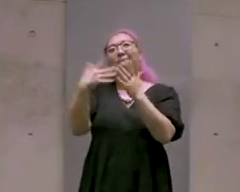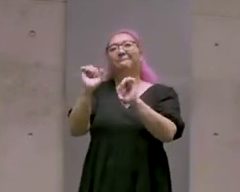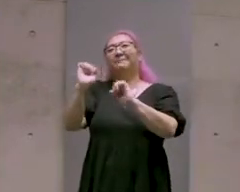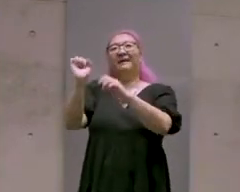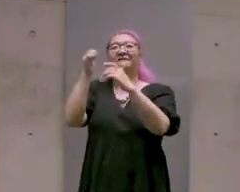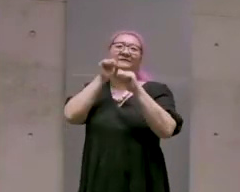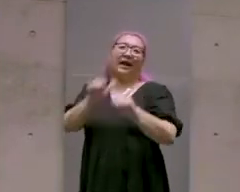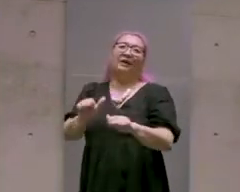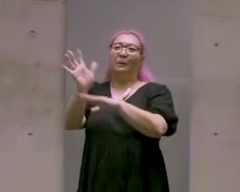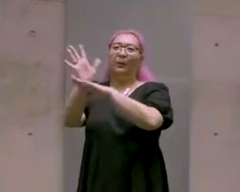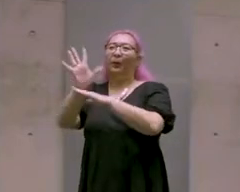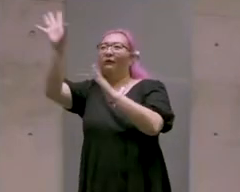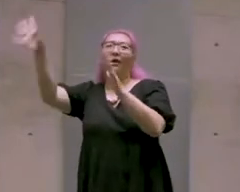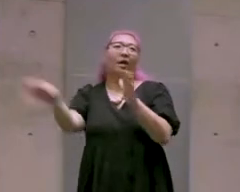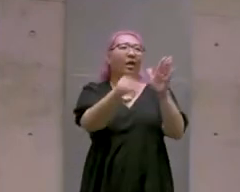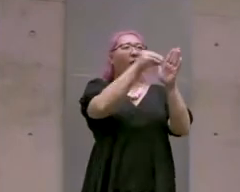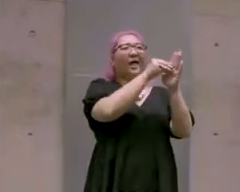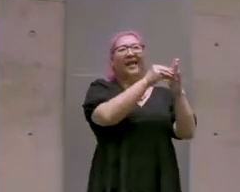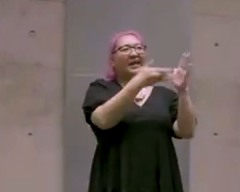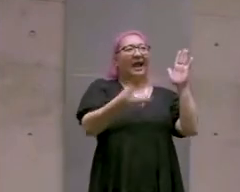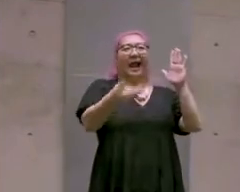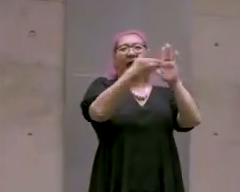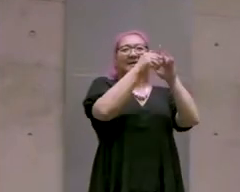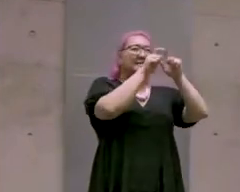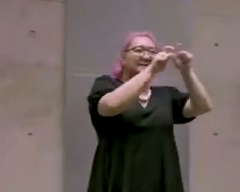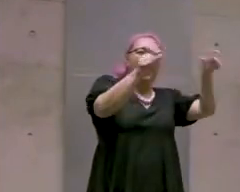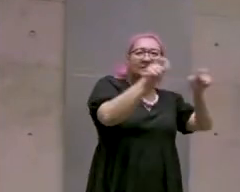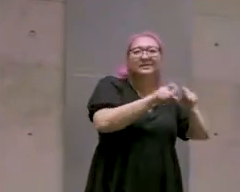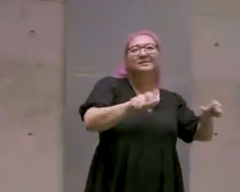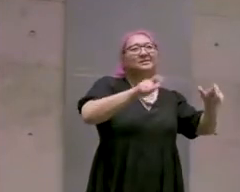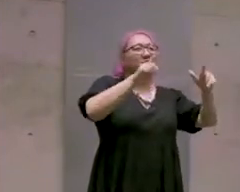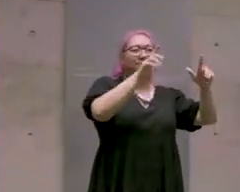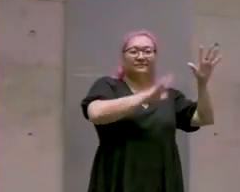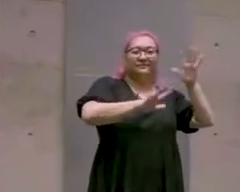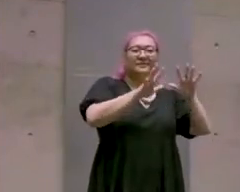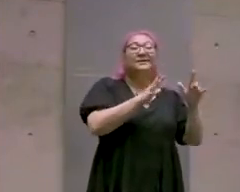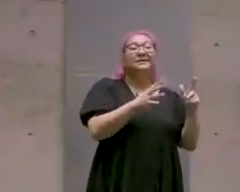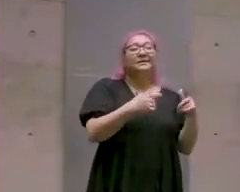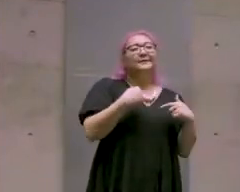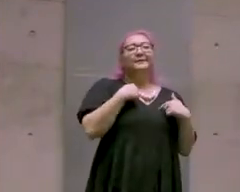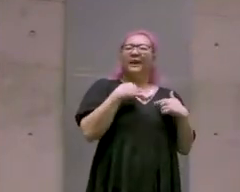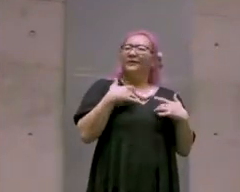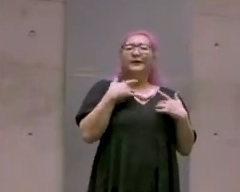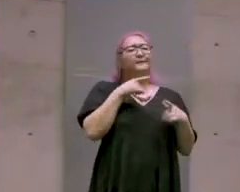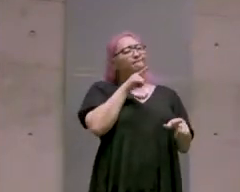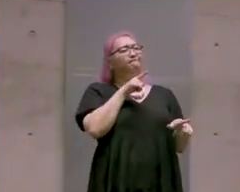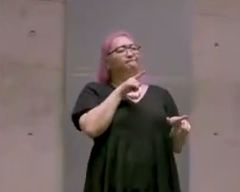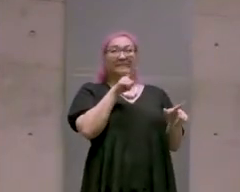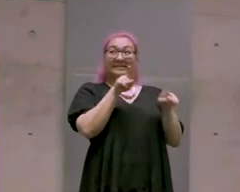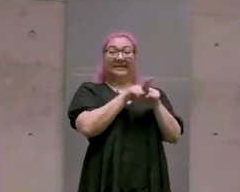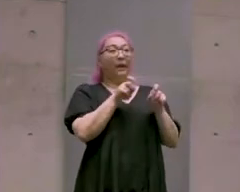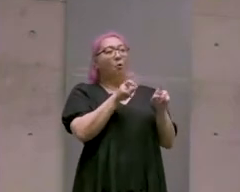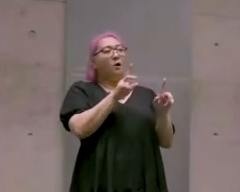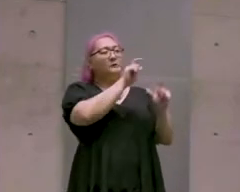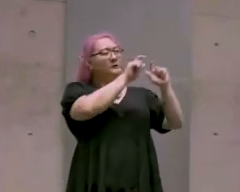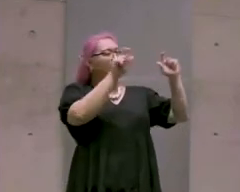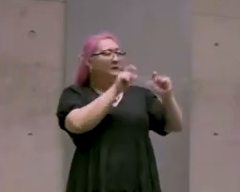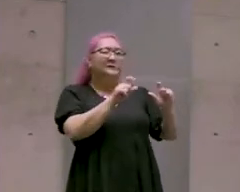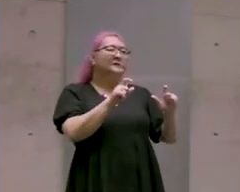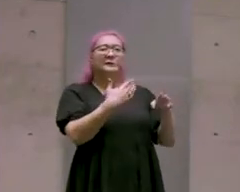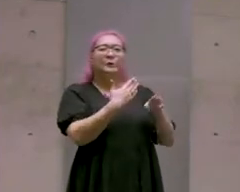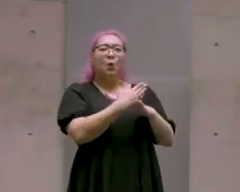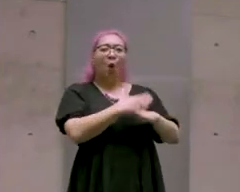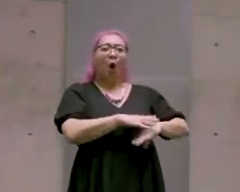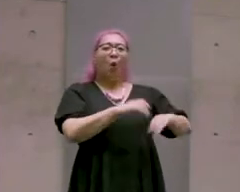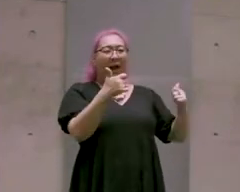that's how I can do the story. And then that didn't really work, because I realized I was making the levels different shapes to fit the words, and they were therefore not fun, because I'd made